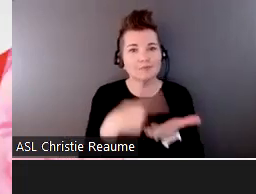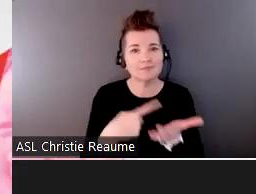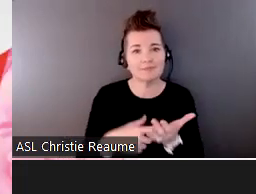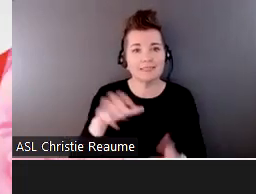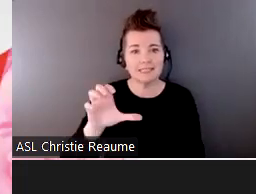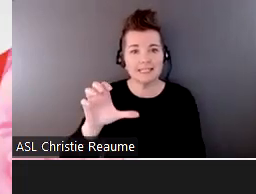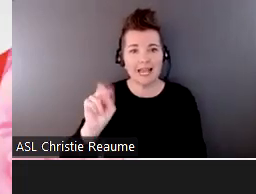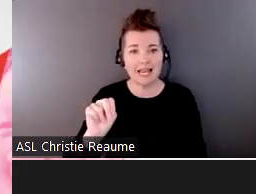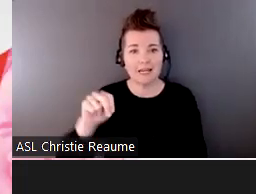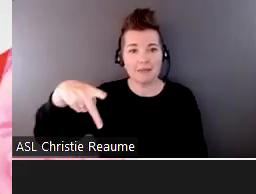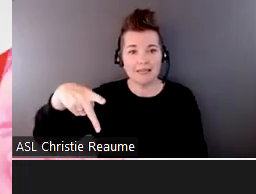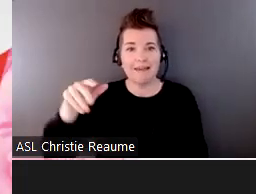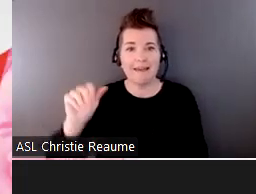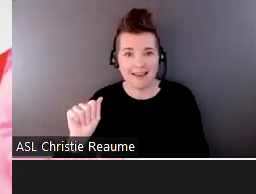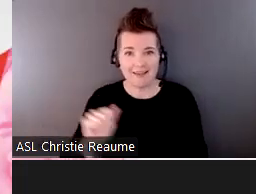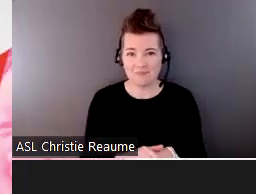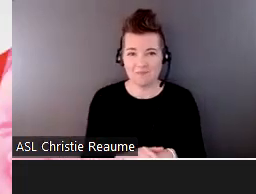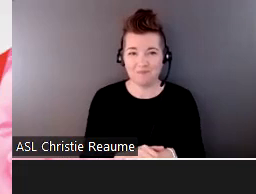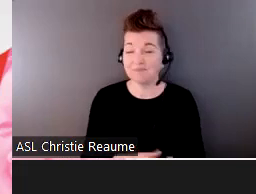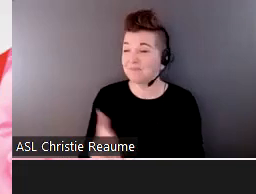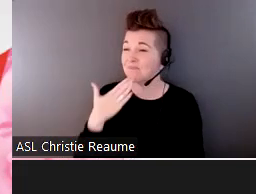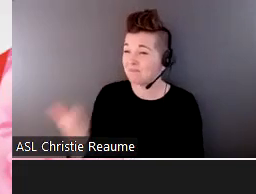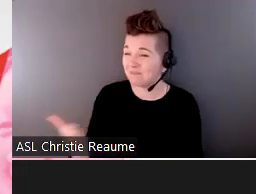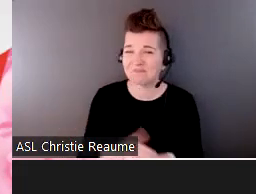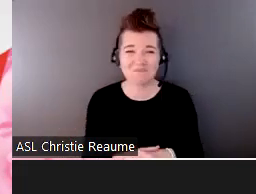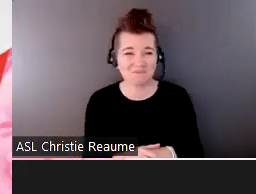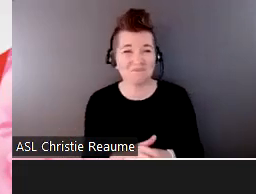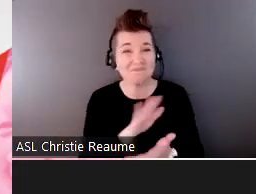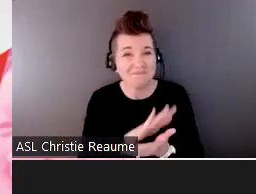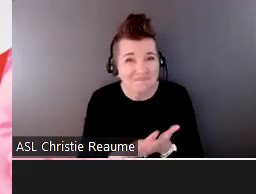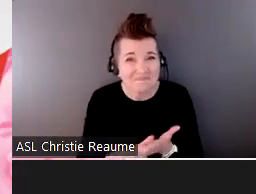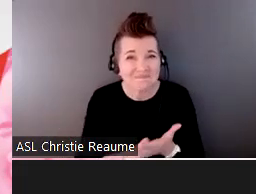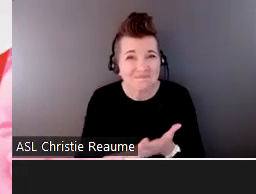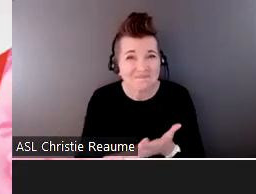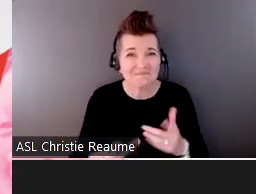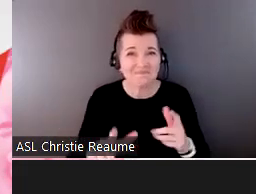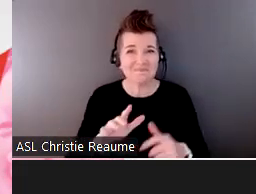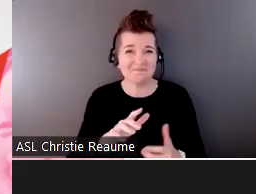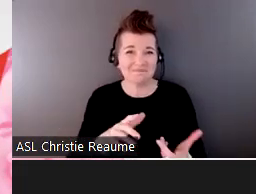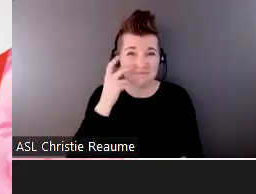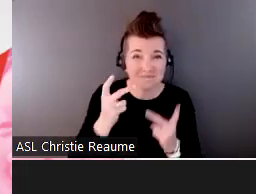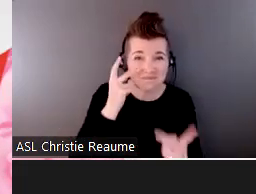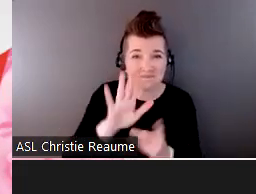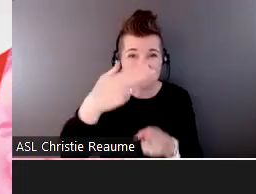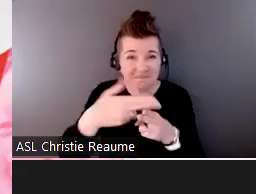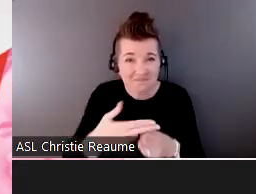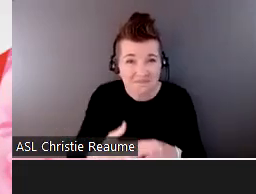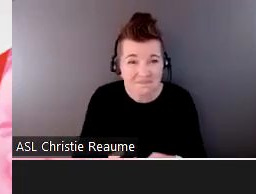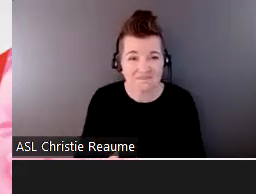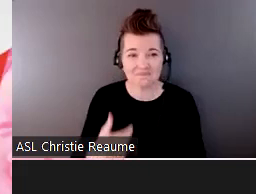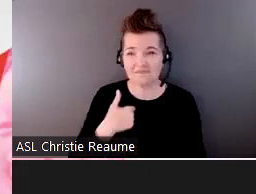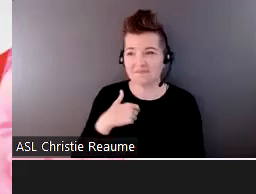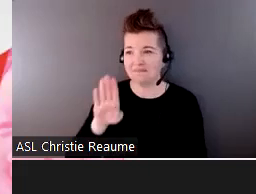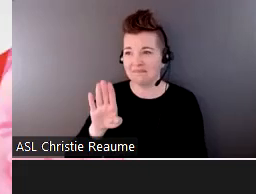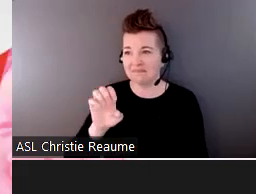thank you Rands hello everybody uh very nice to see so many of you again today well I'm Benedict